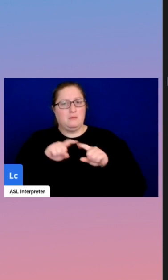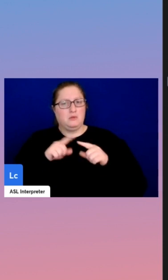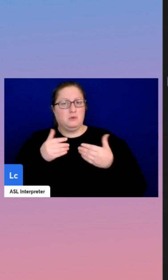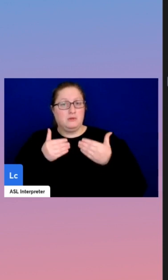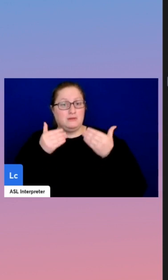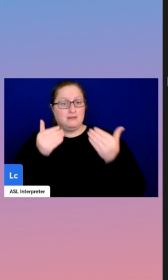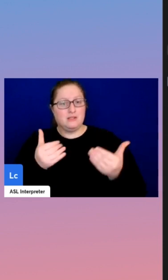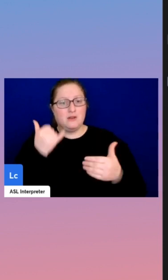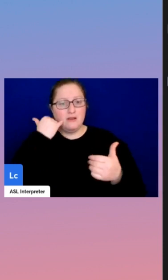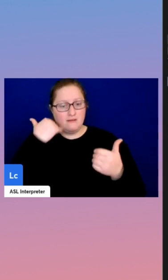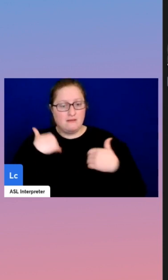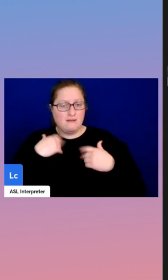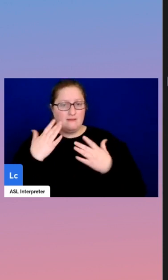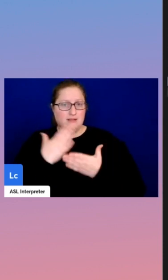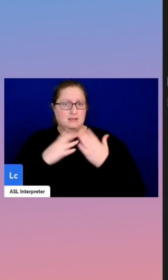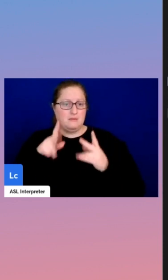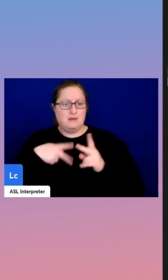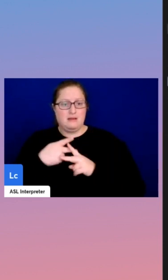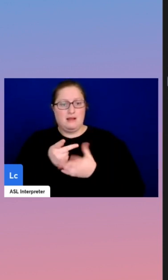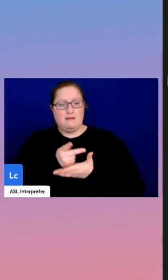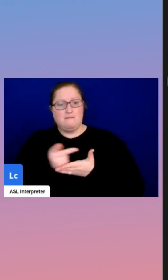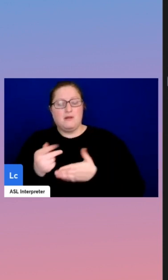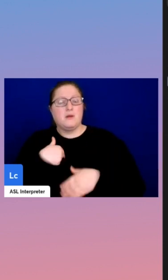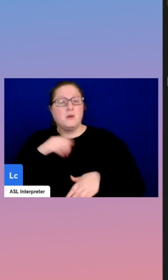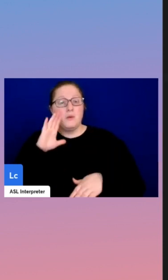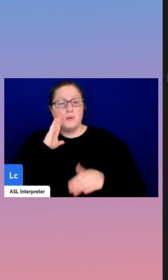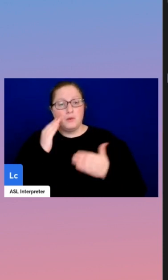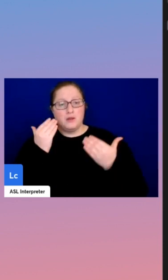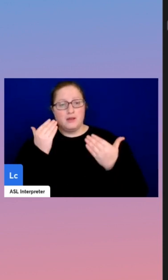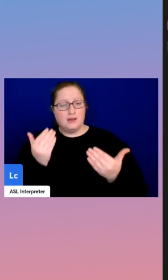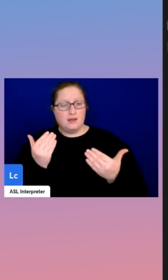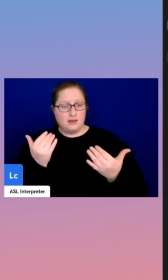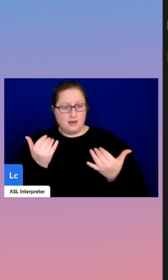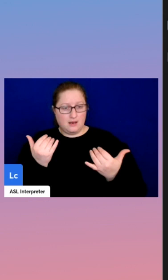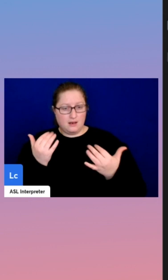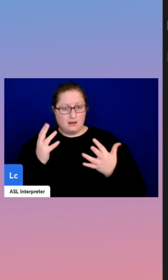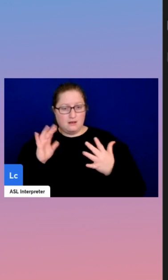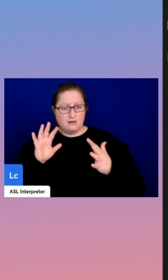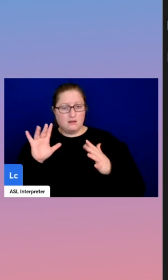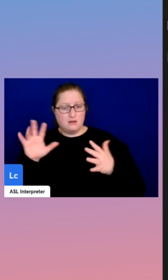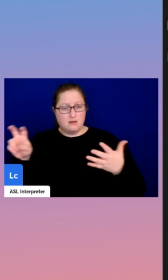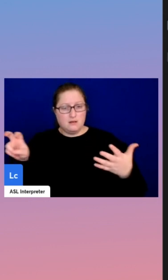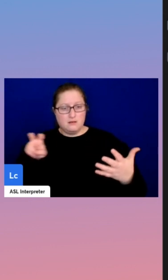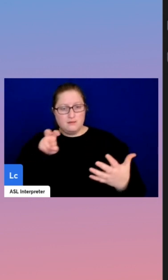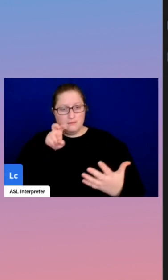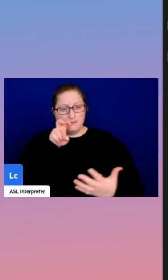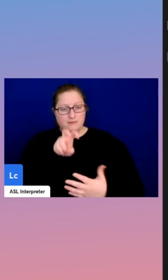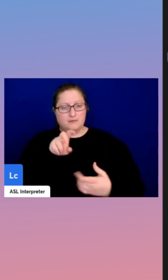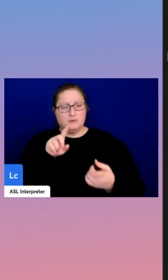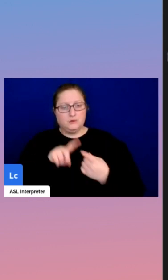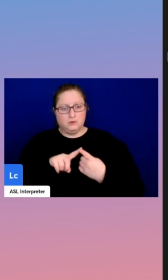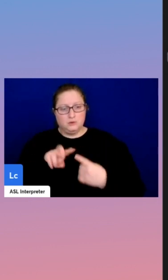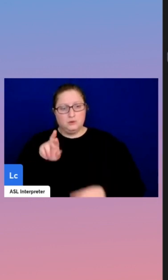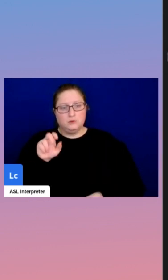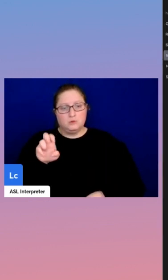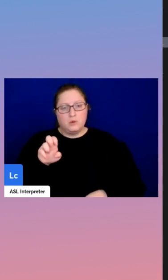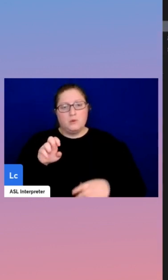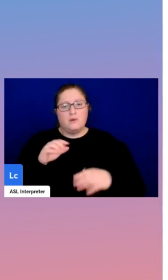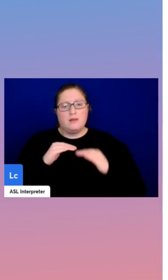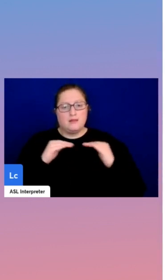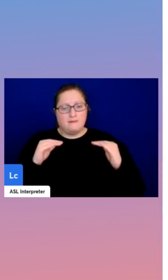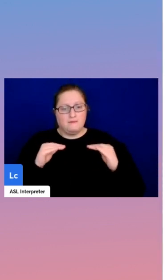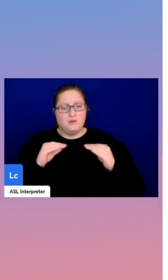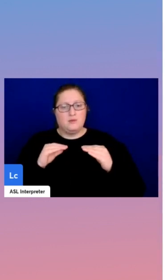is a failure. Then I'll go to my root level, I'll go to the variables, and I'll add a